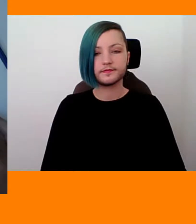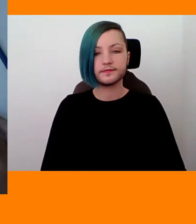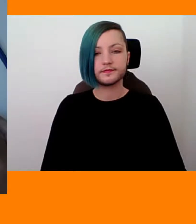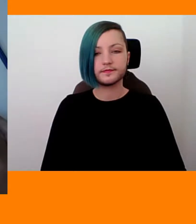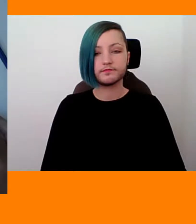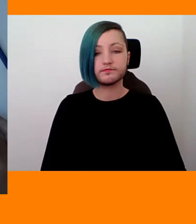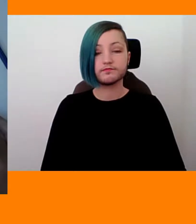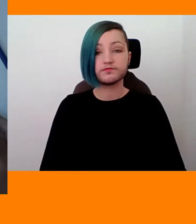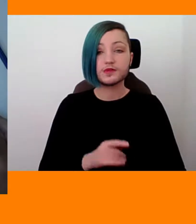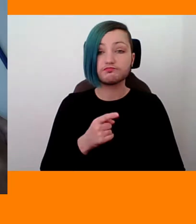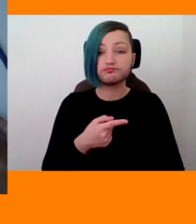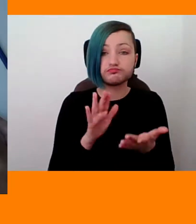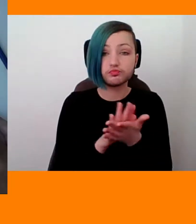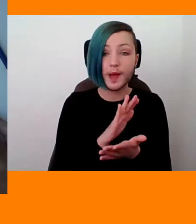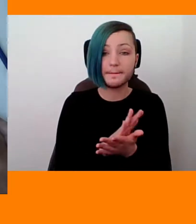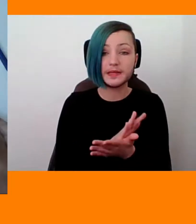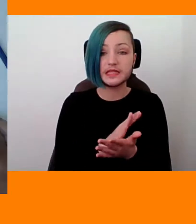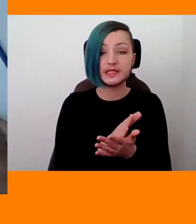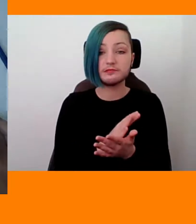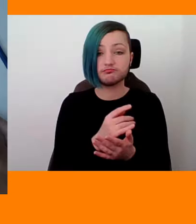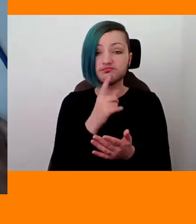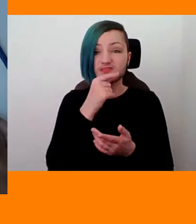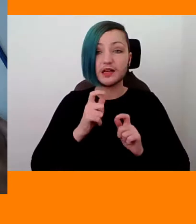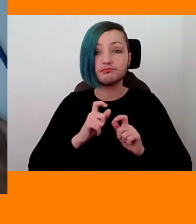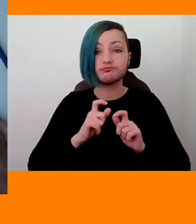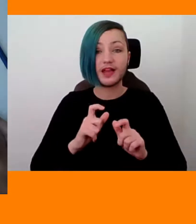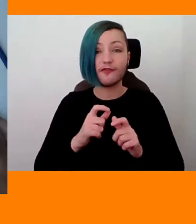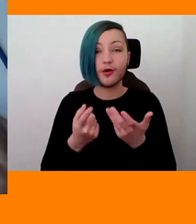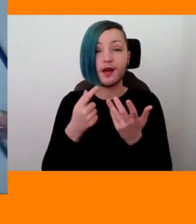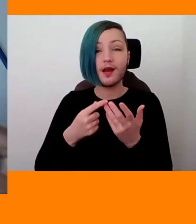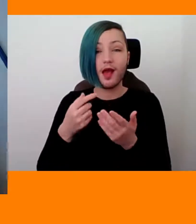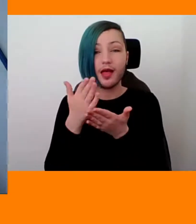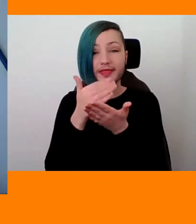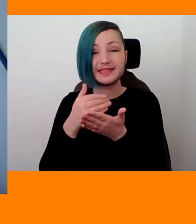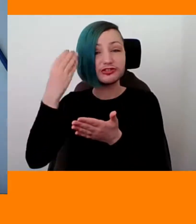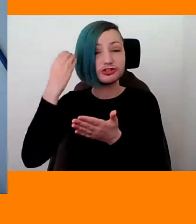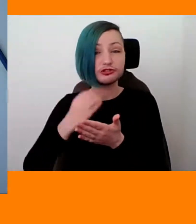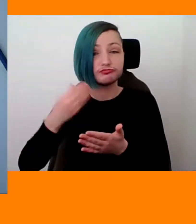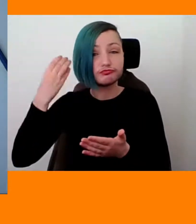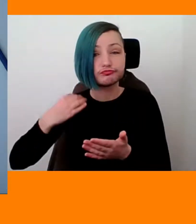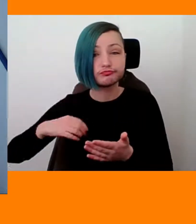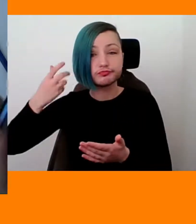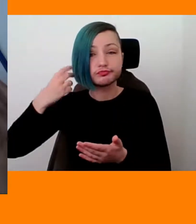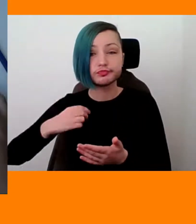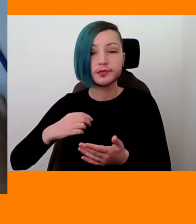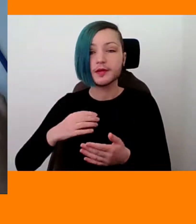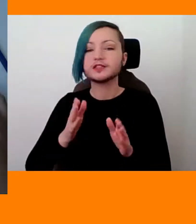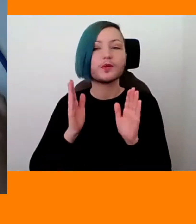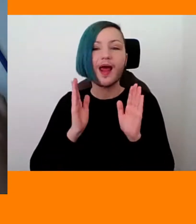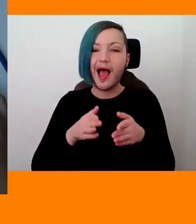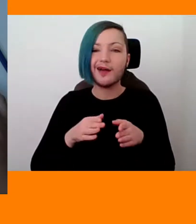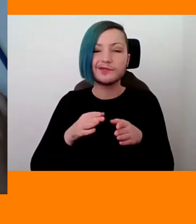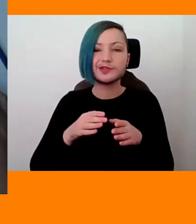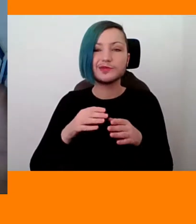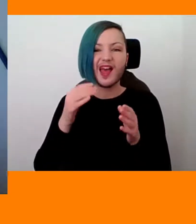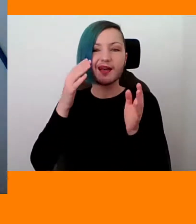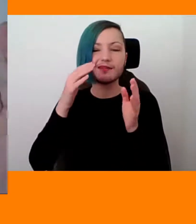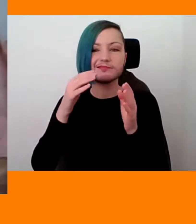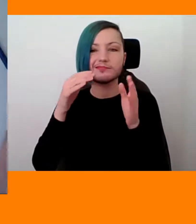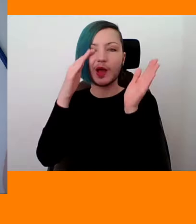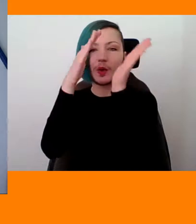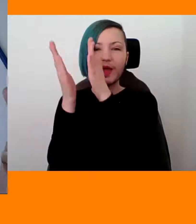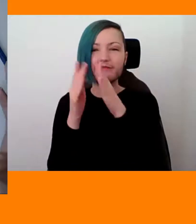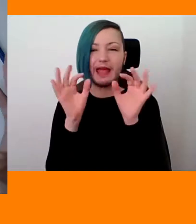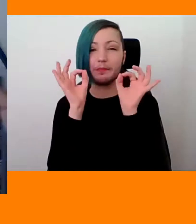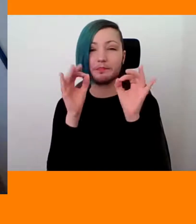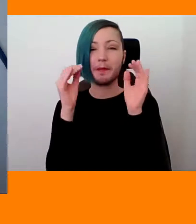Now, if you're happy with how that looks, you can continue on and do all of the other sections. They don't have to line up. Like I said, with wavy hair, you can